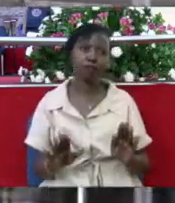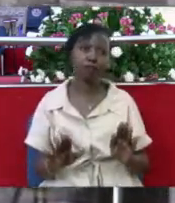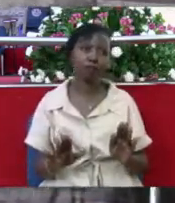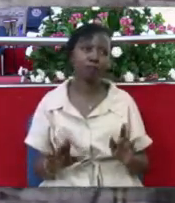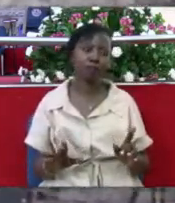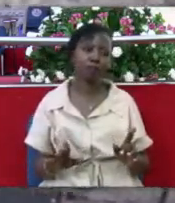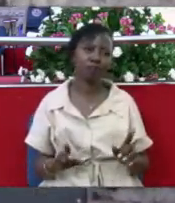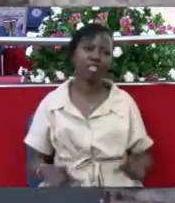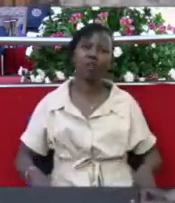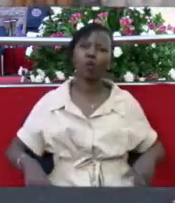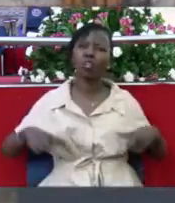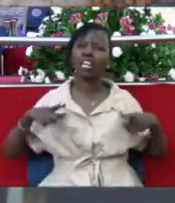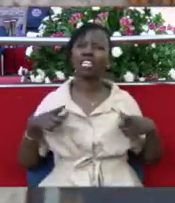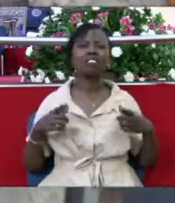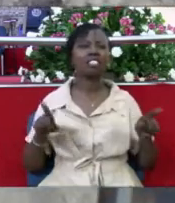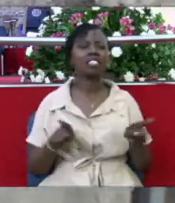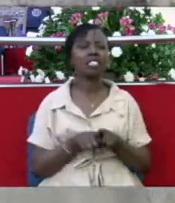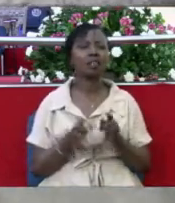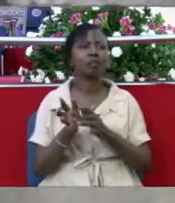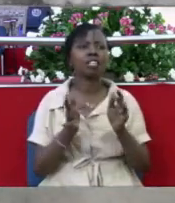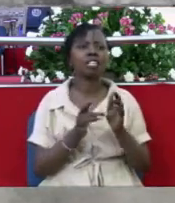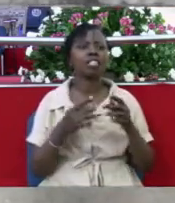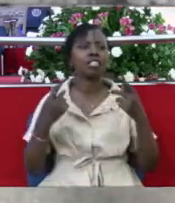as powerless believers.